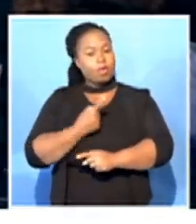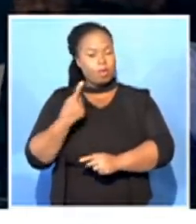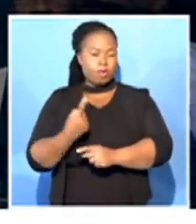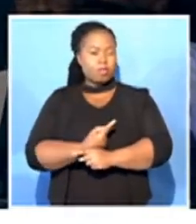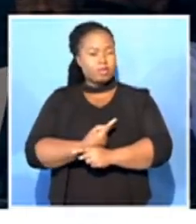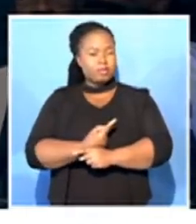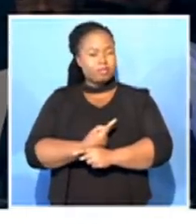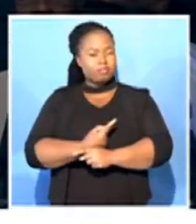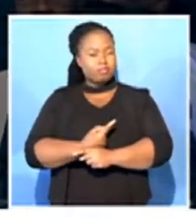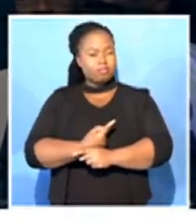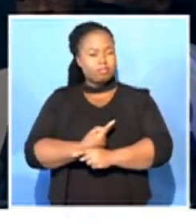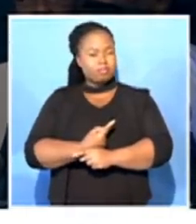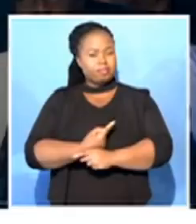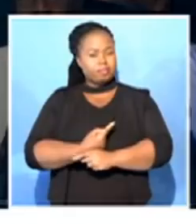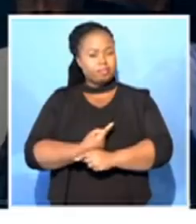that I will always